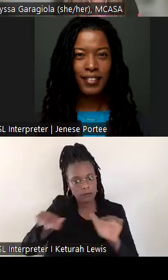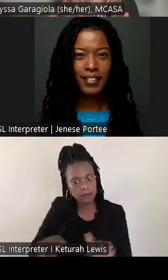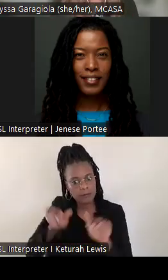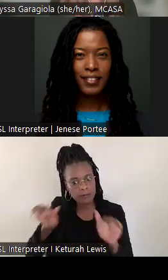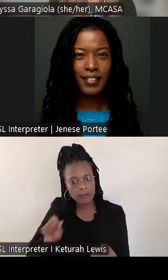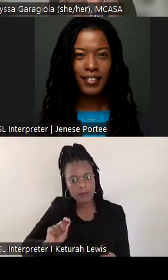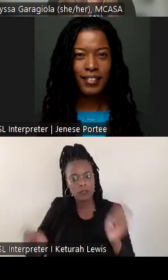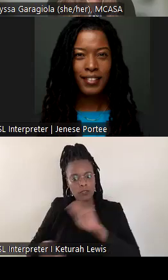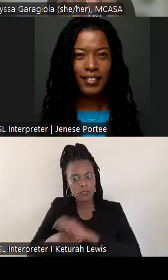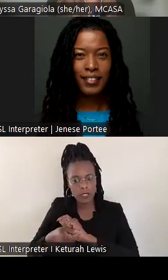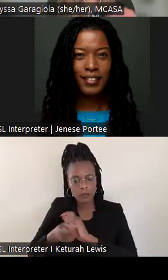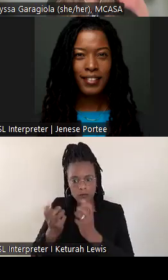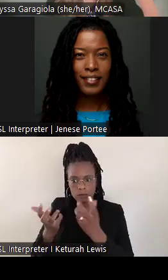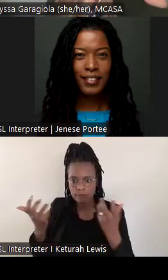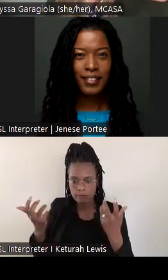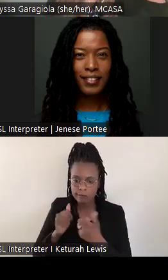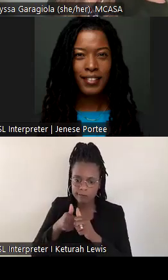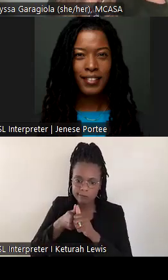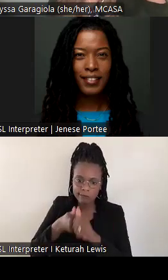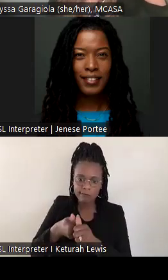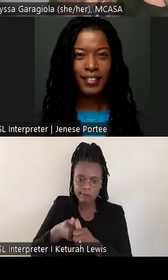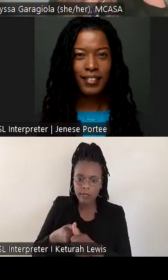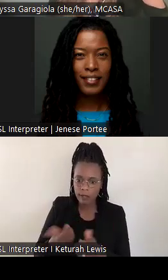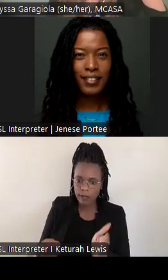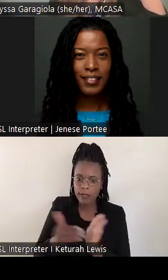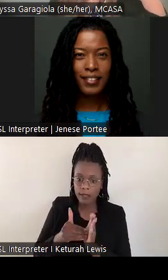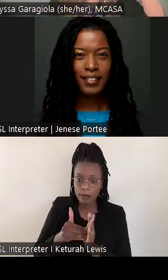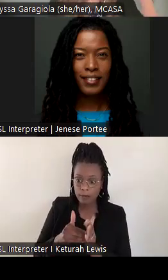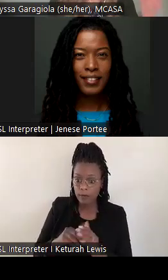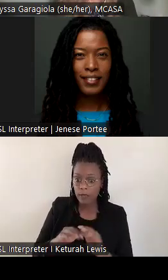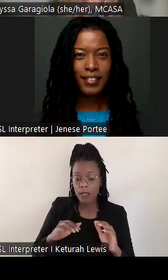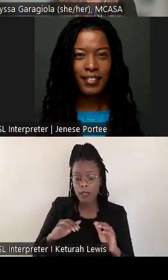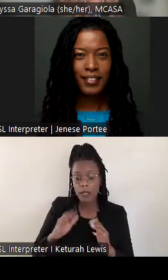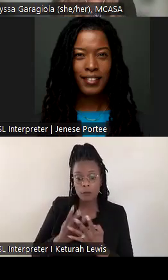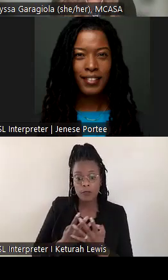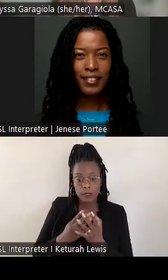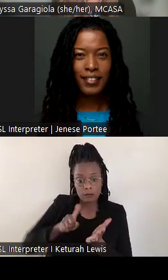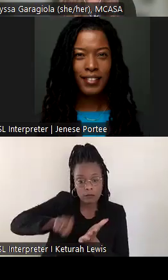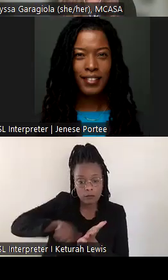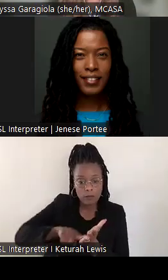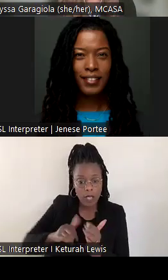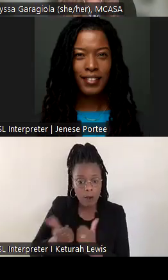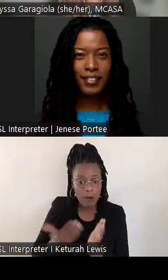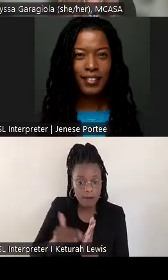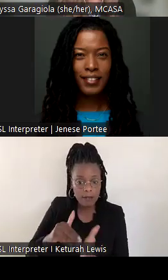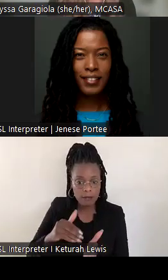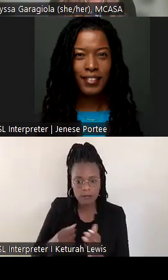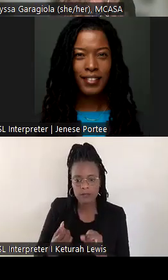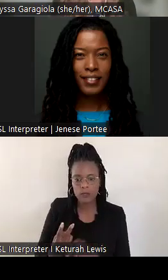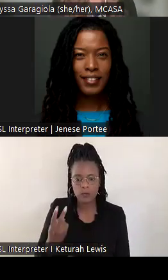to become in compliance again. And facilities are audited every 2 to 3 years. Next